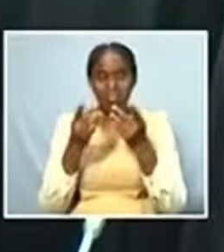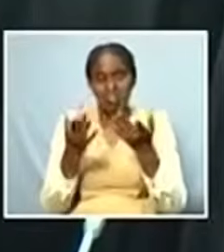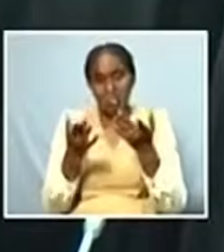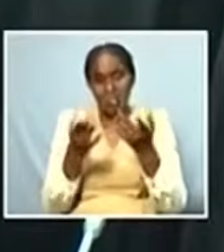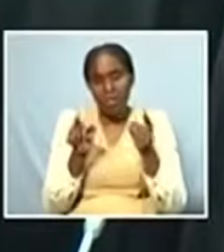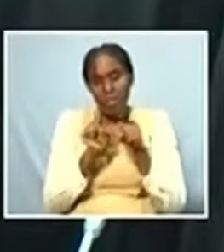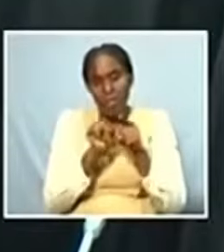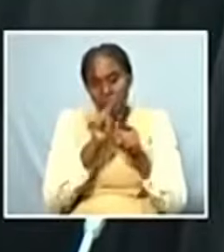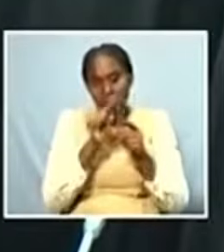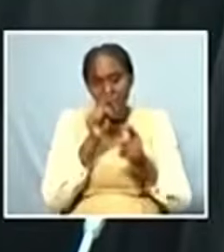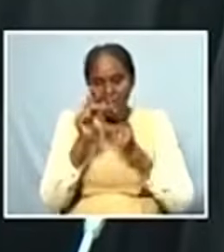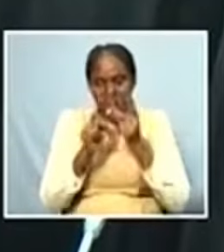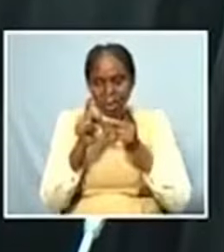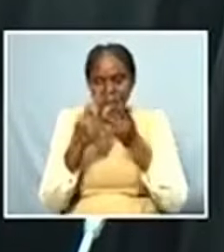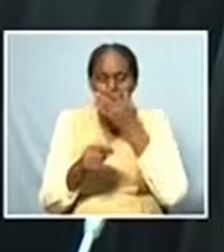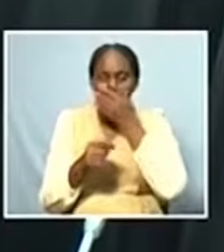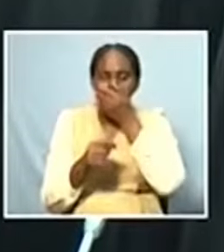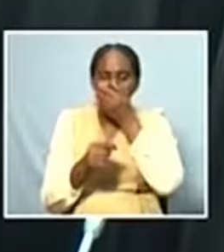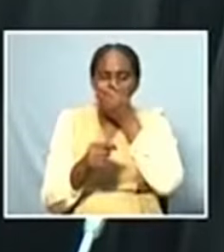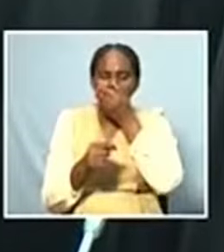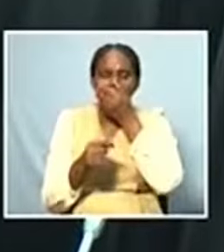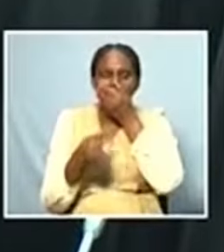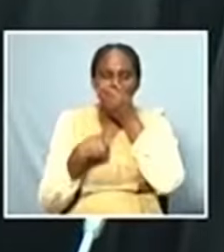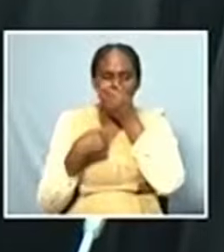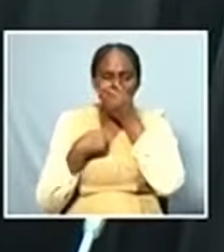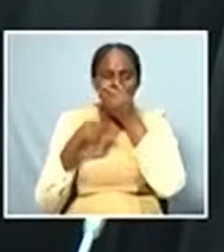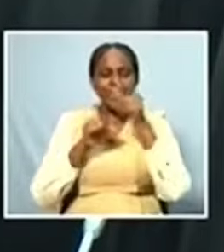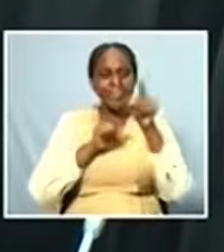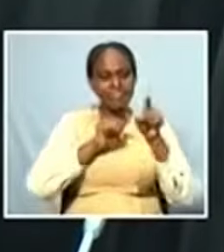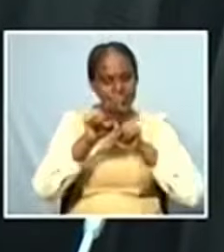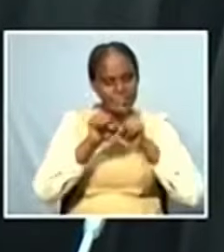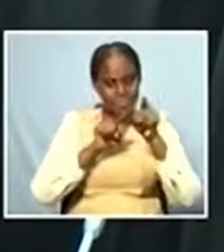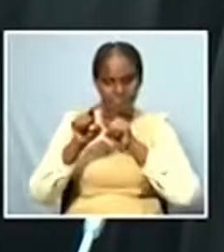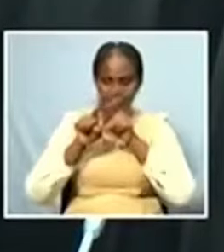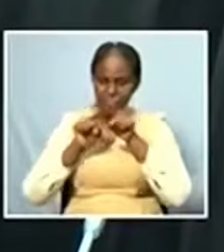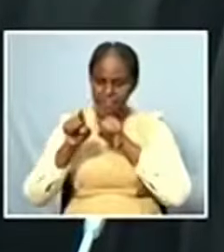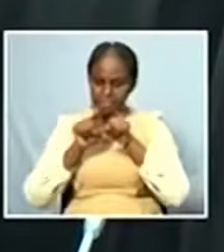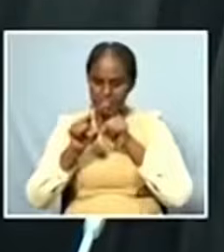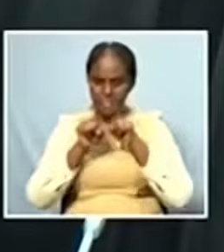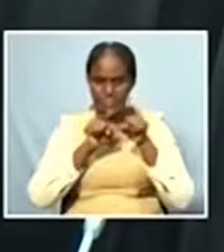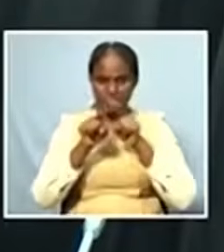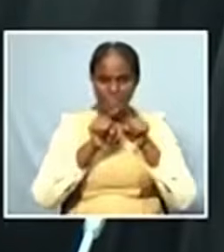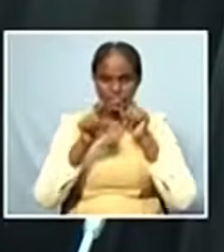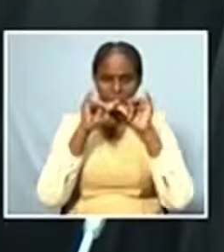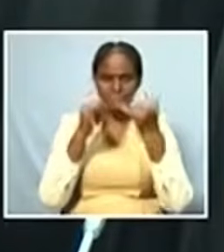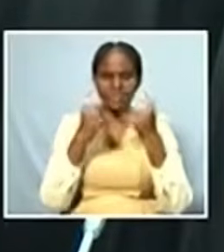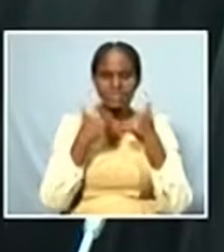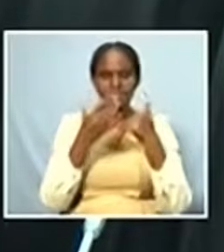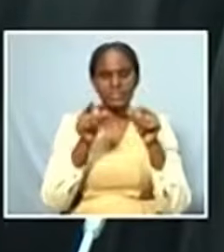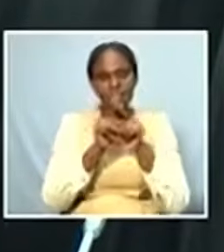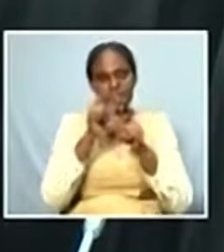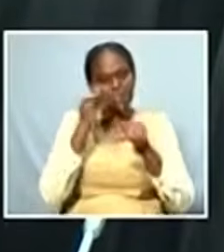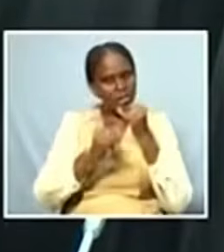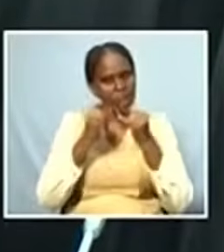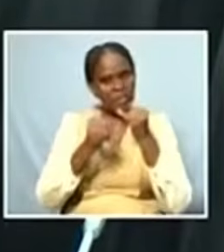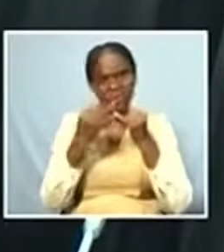It is a process that was competitive, and at the end of the